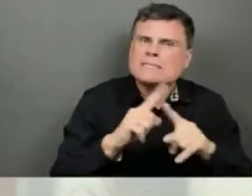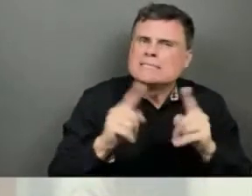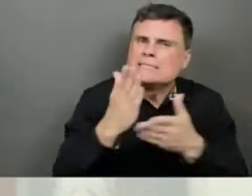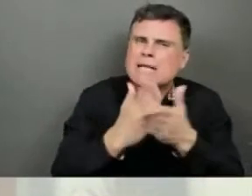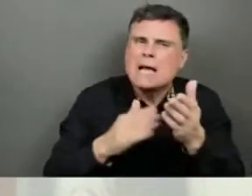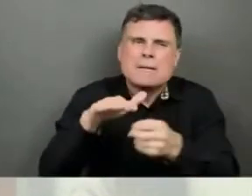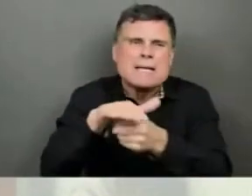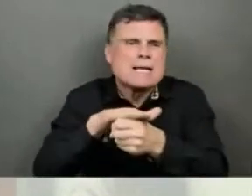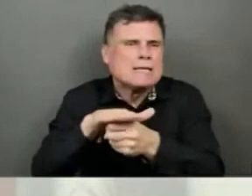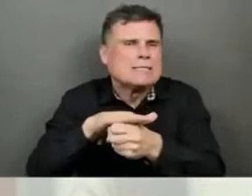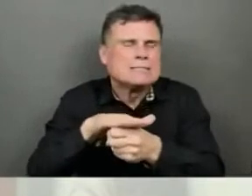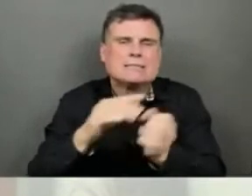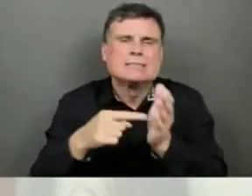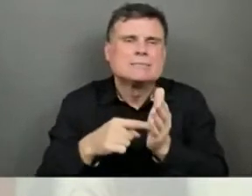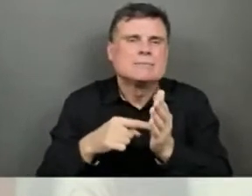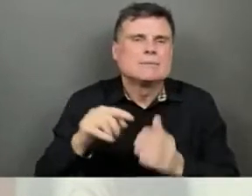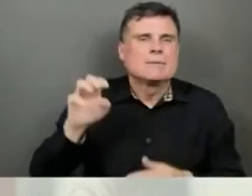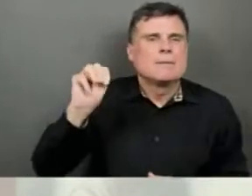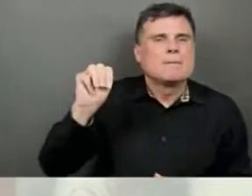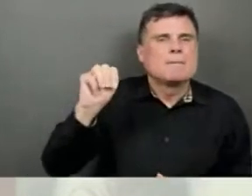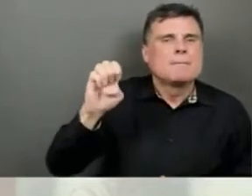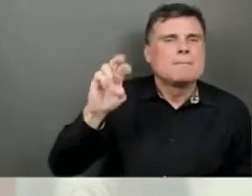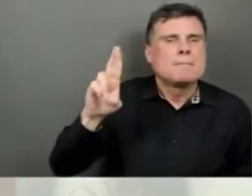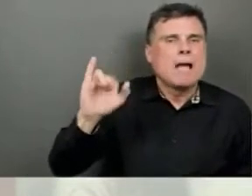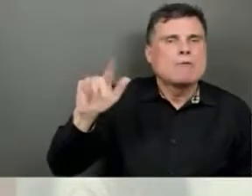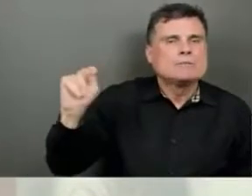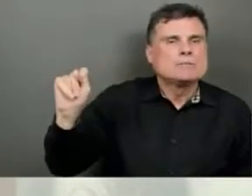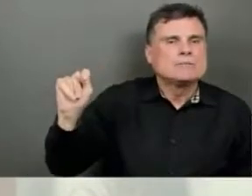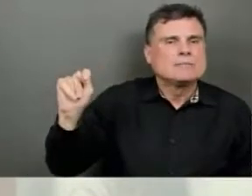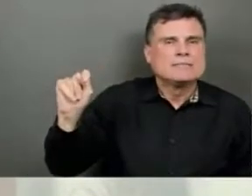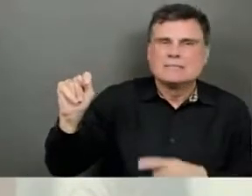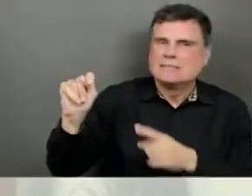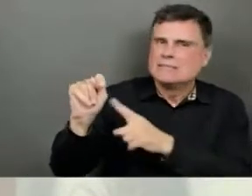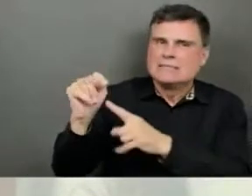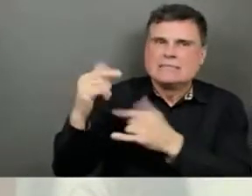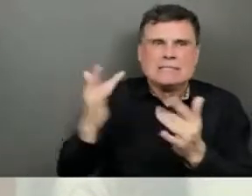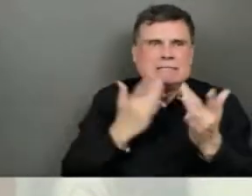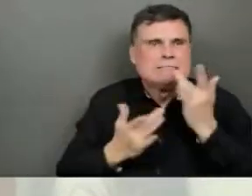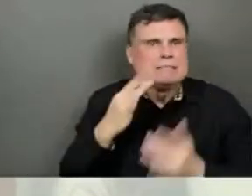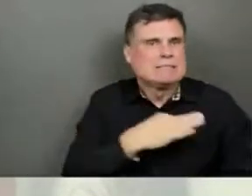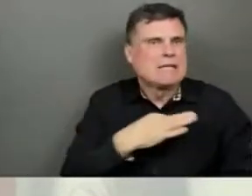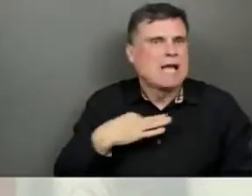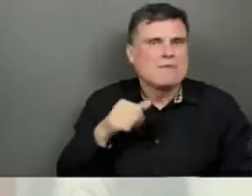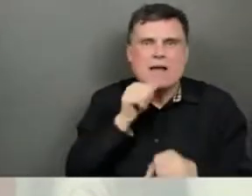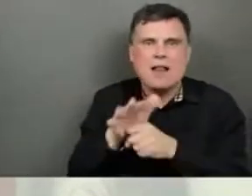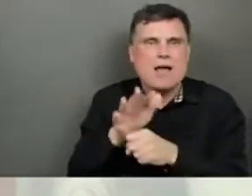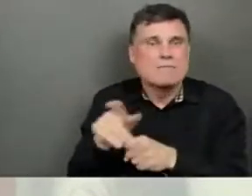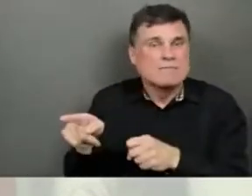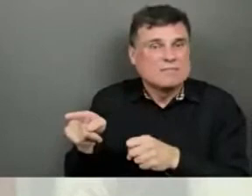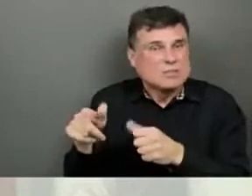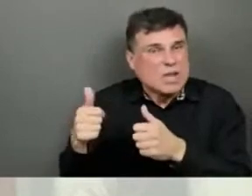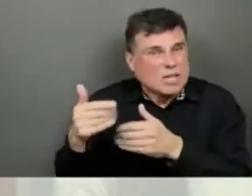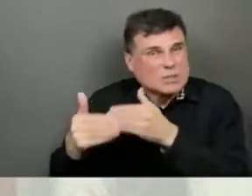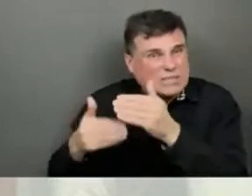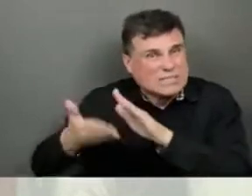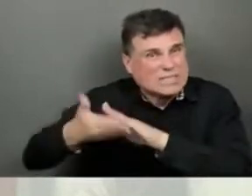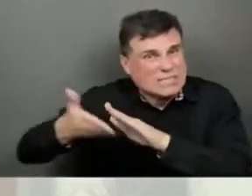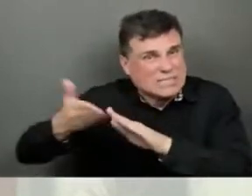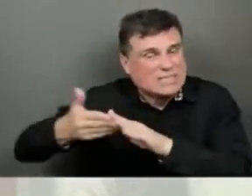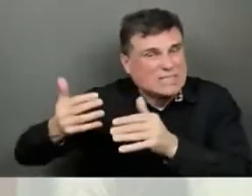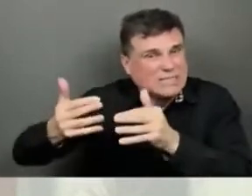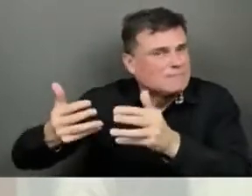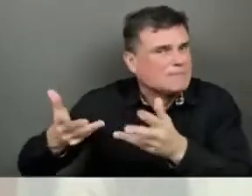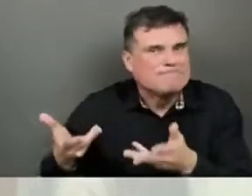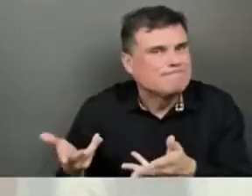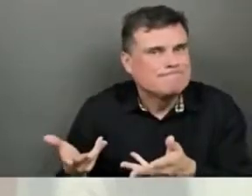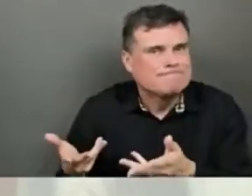where they don't have enough staff to ensure the healthcare services for those communities. Yeah, so the provincial health officer orders, I